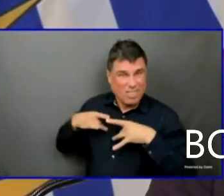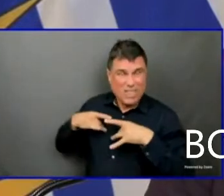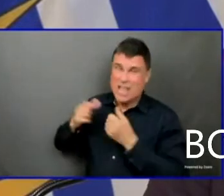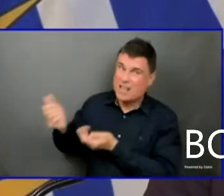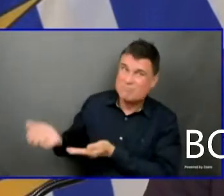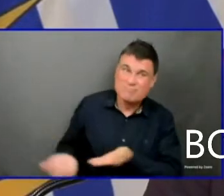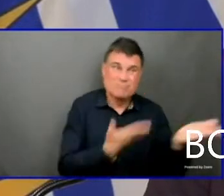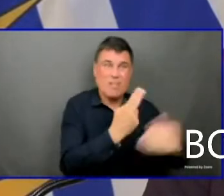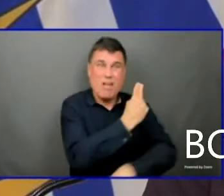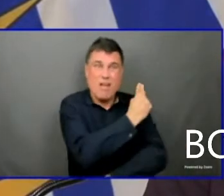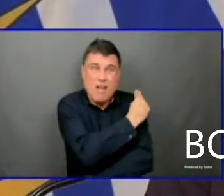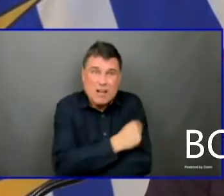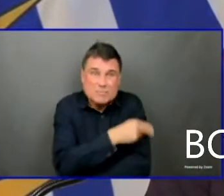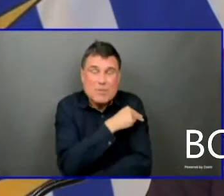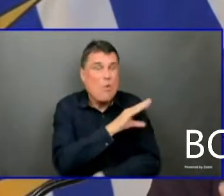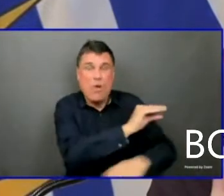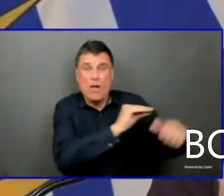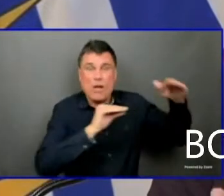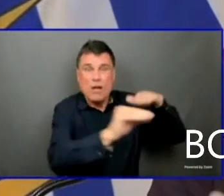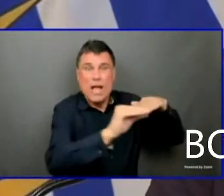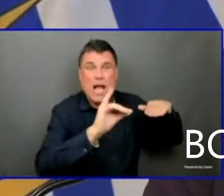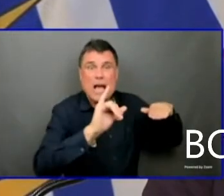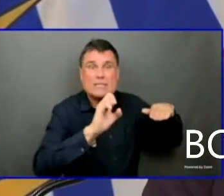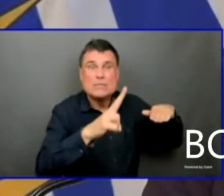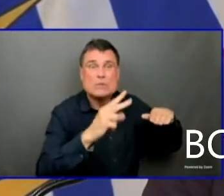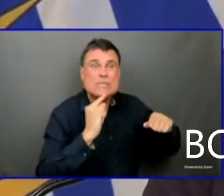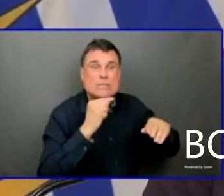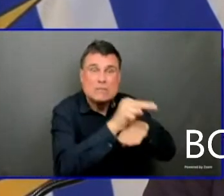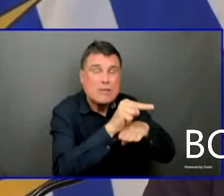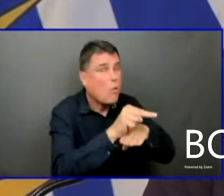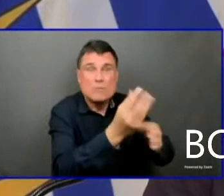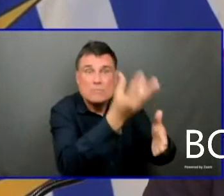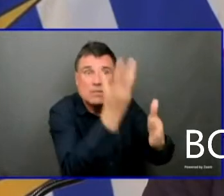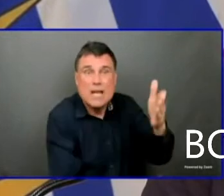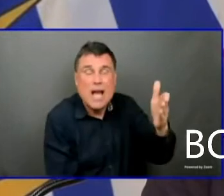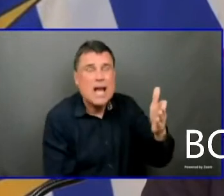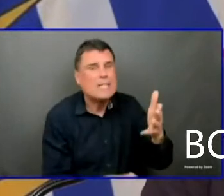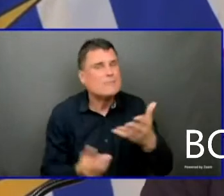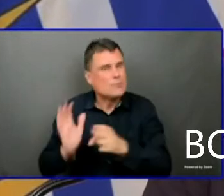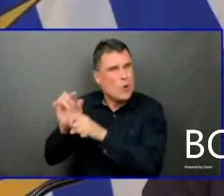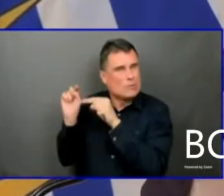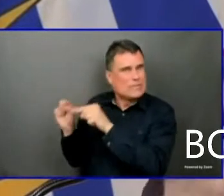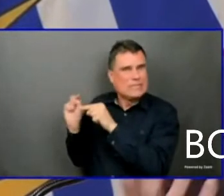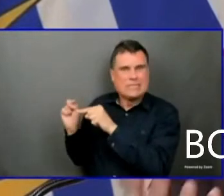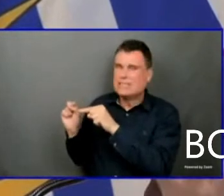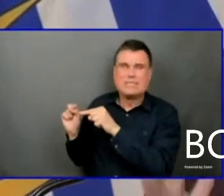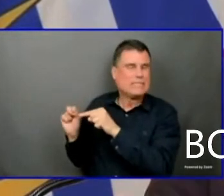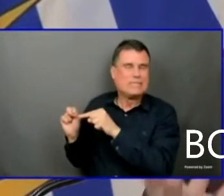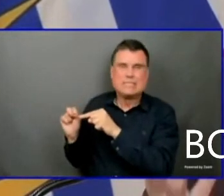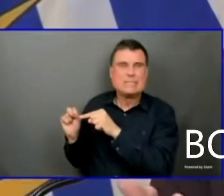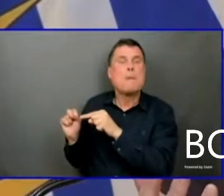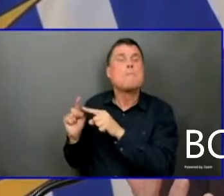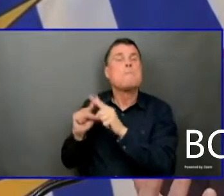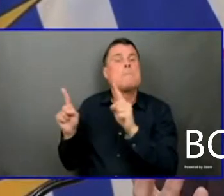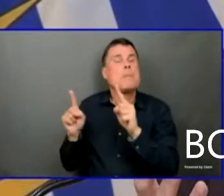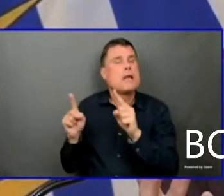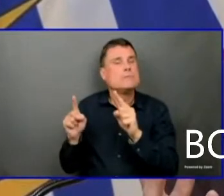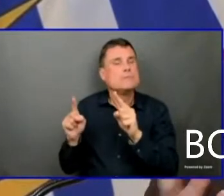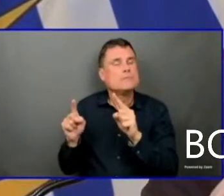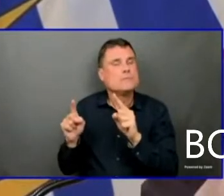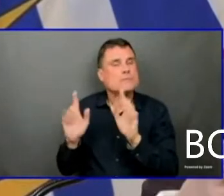young people are having symptoms with COVID-19. So the risk-benefit